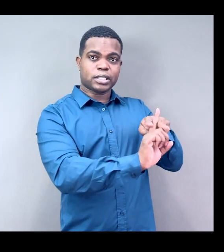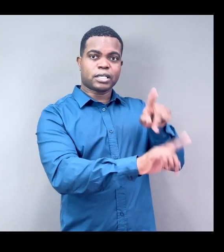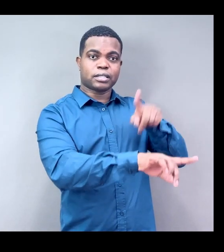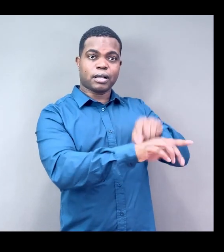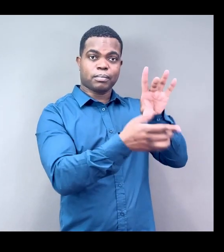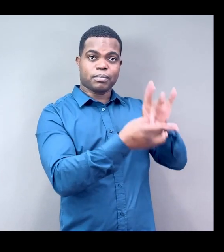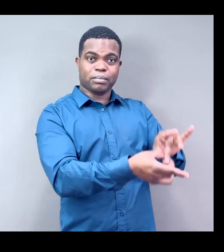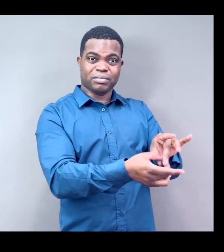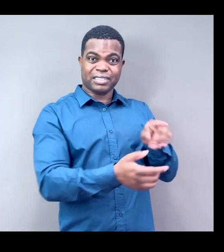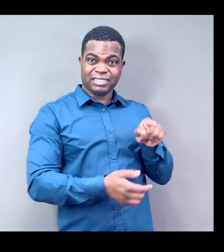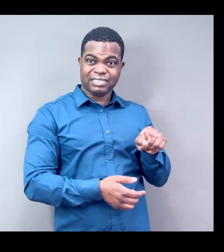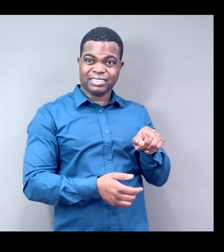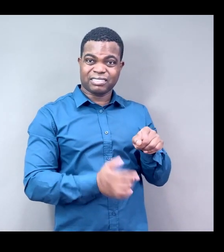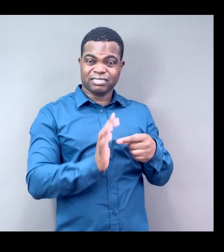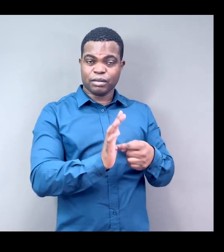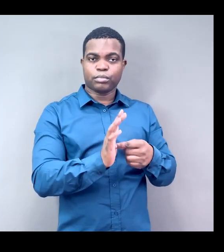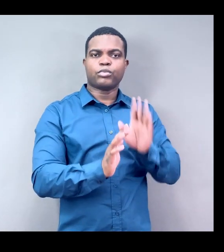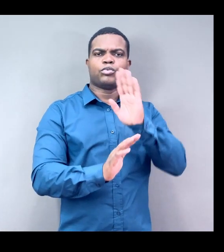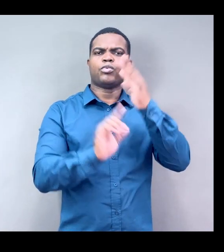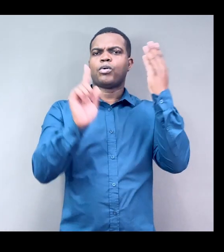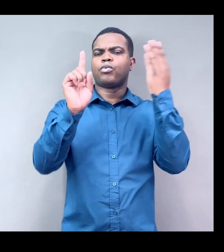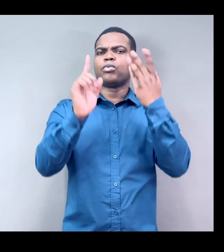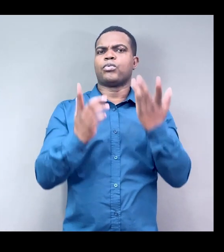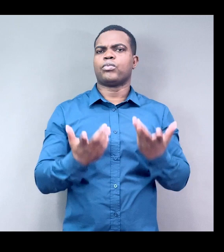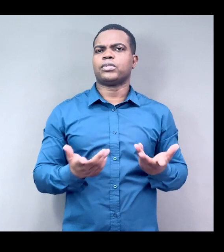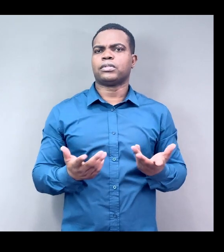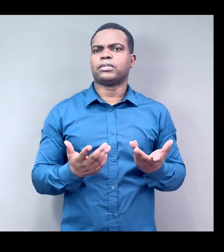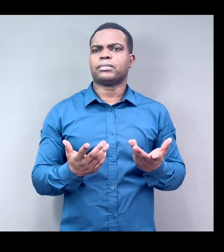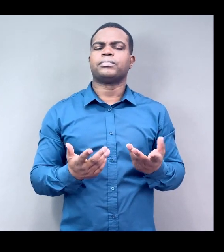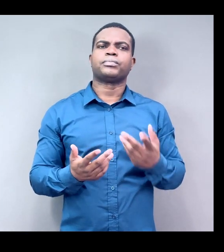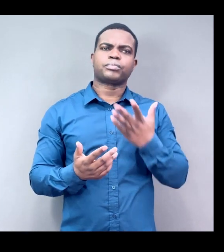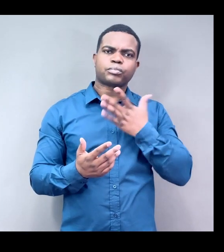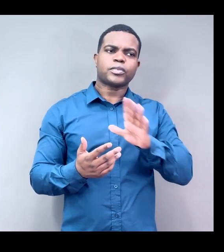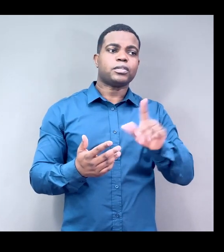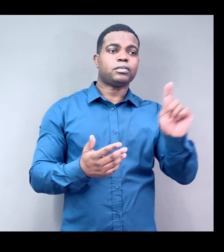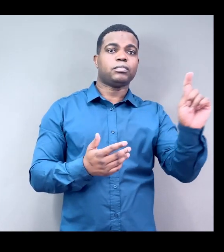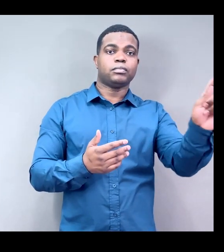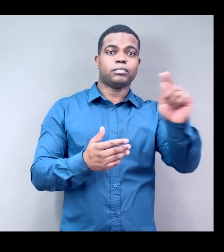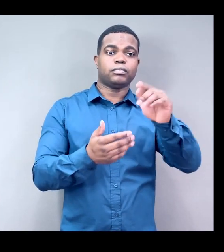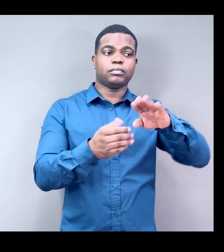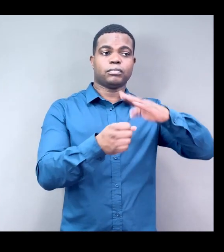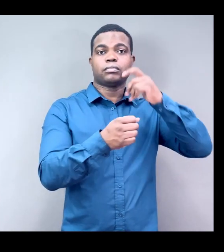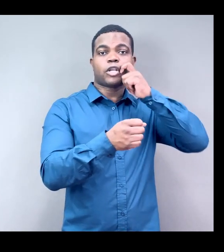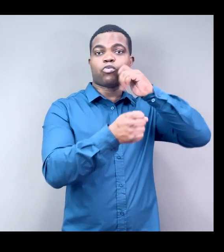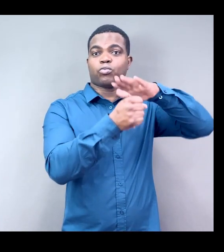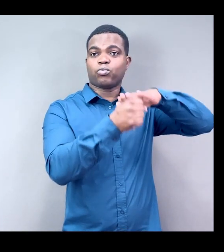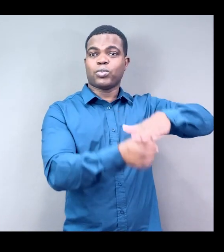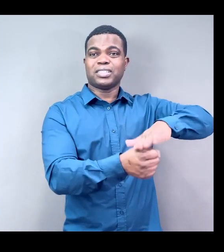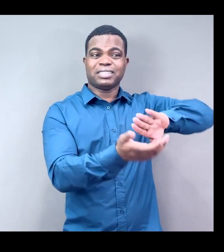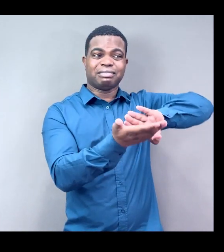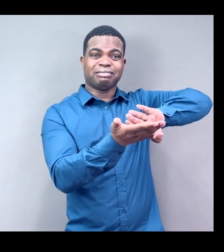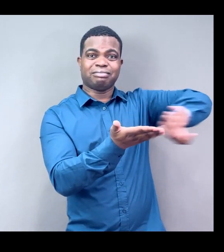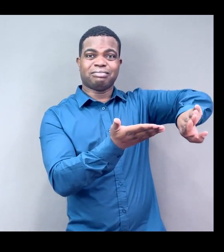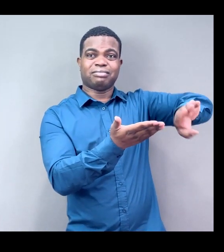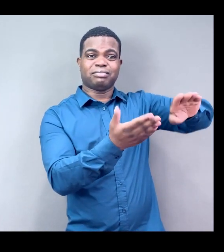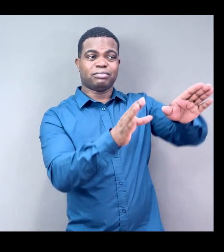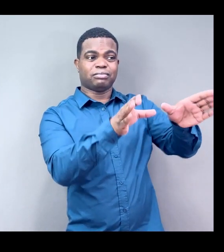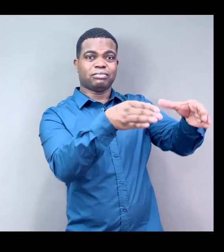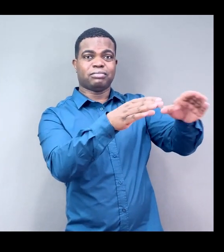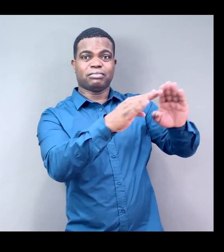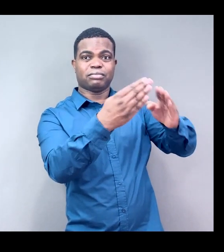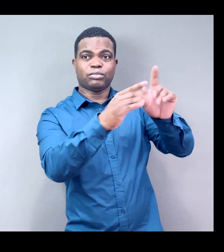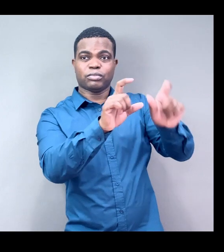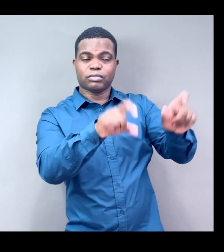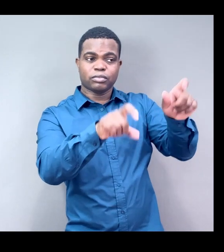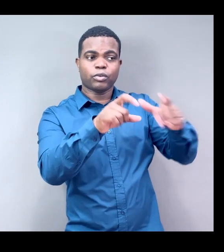measurable, achievable, realistic, and time-bound. So let's say that your goal is to